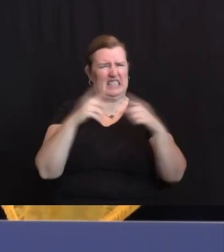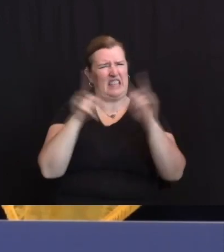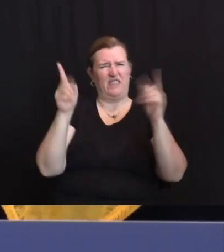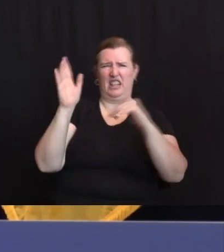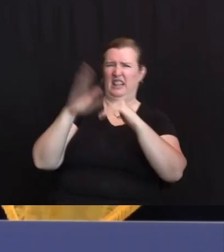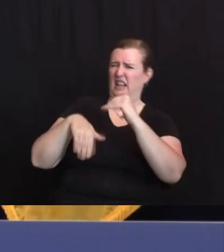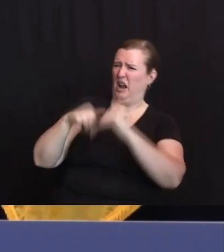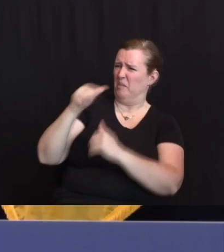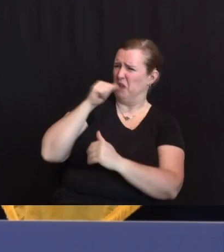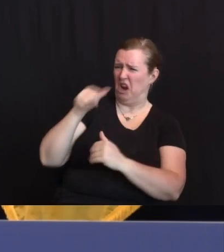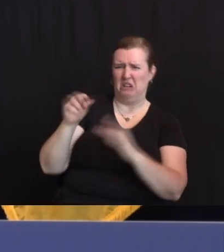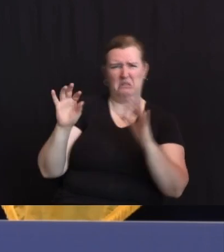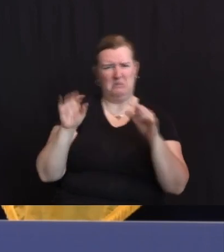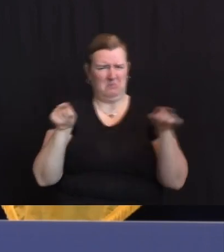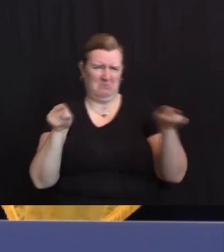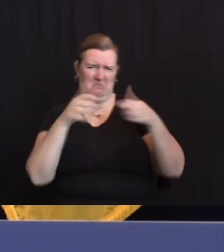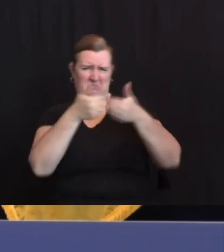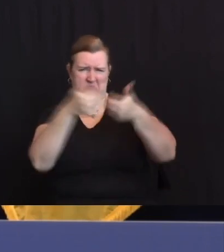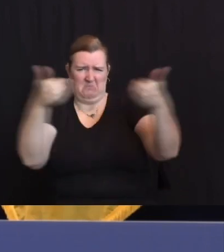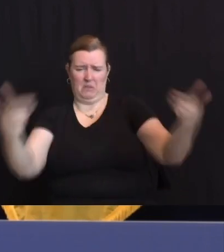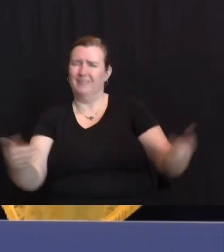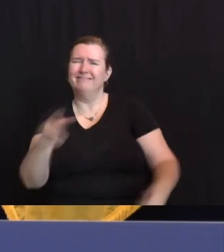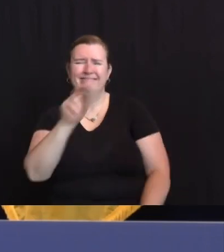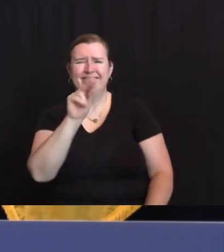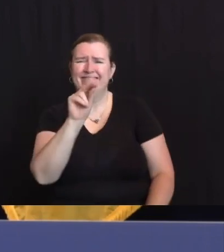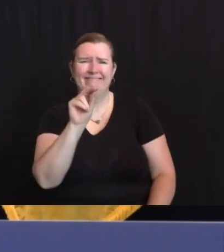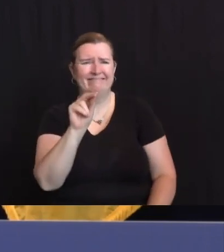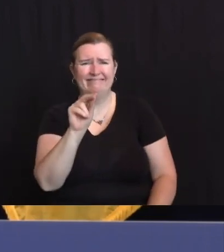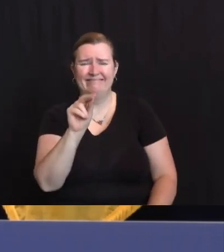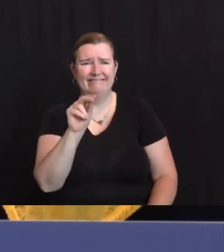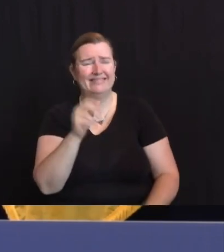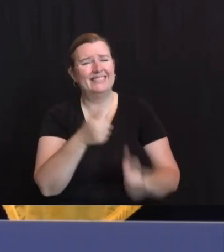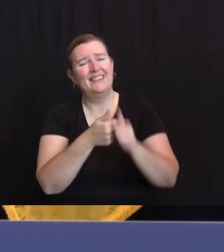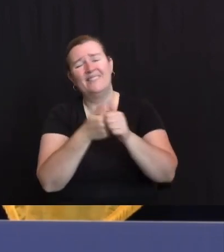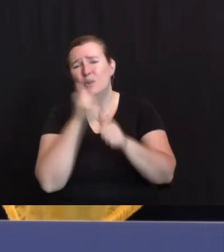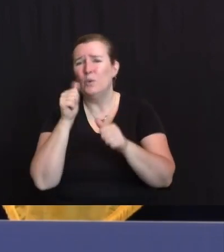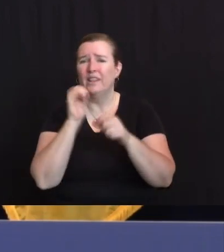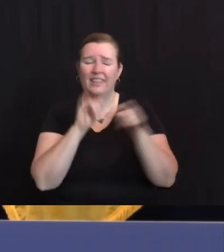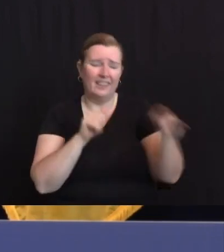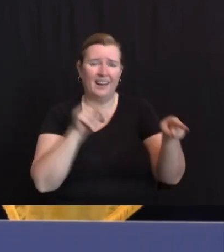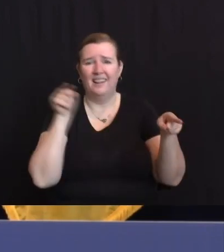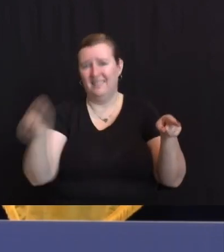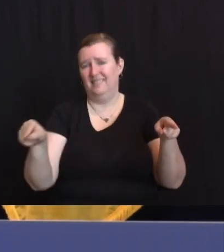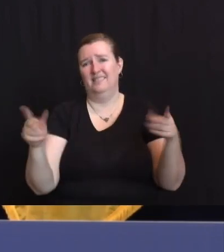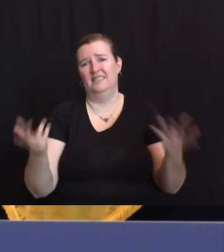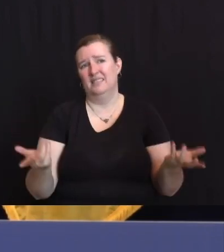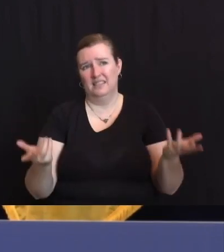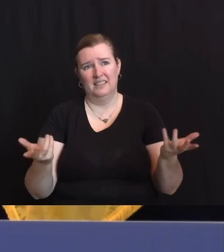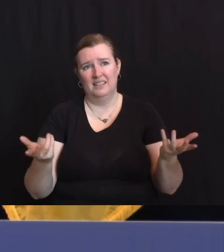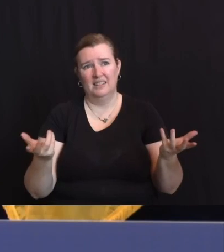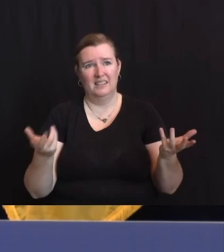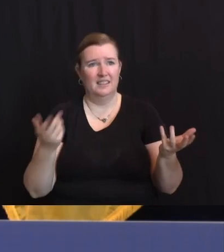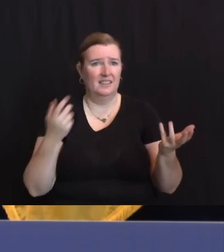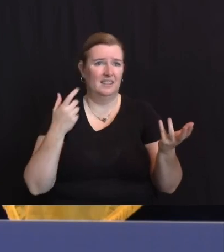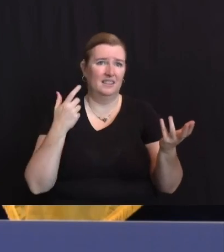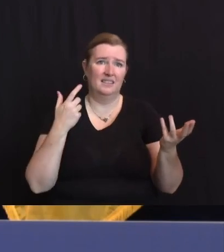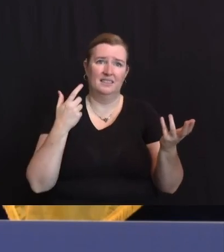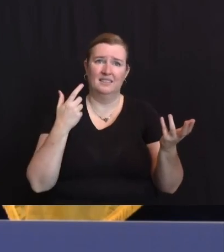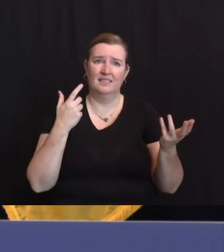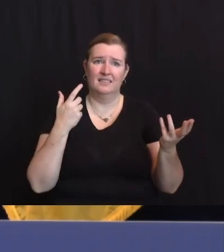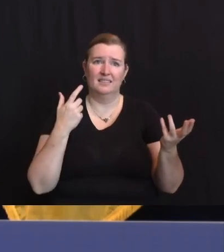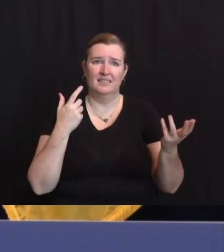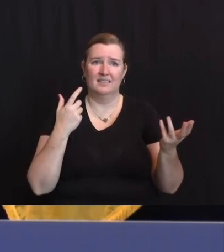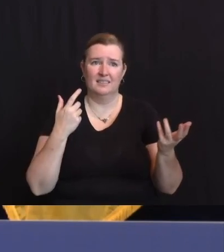right? And we got to avoid that like the plague. Thank you also for always shining a light on the enormous inequities that